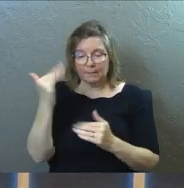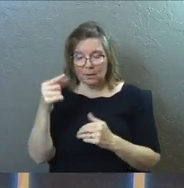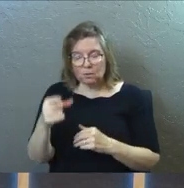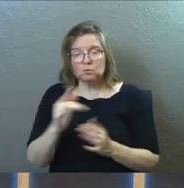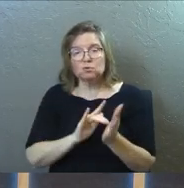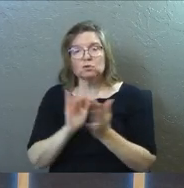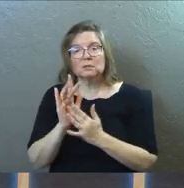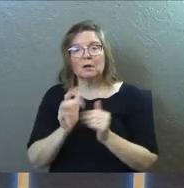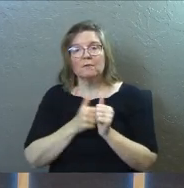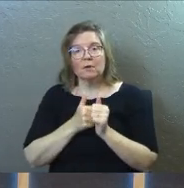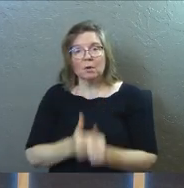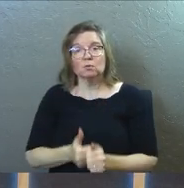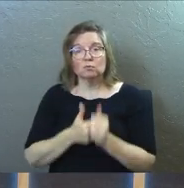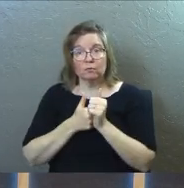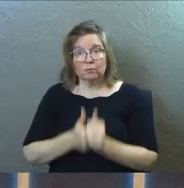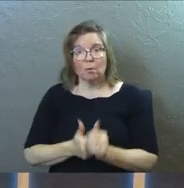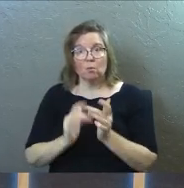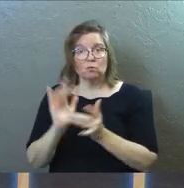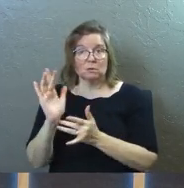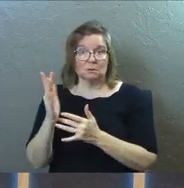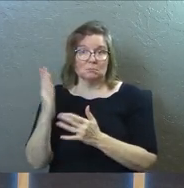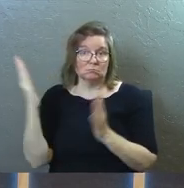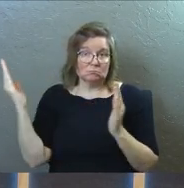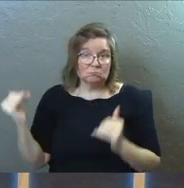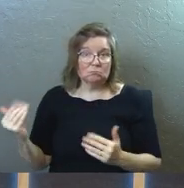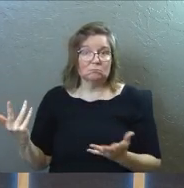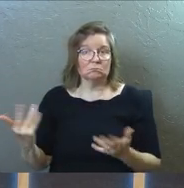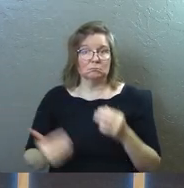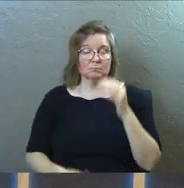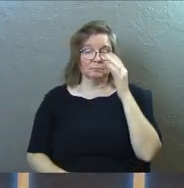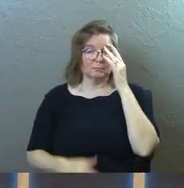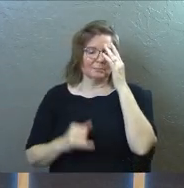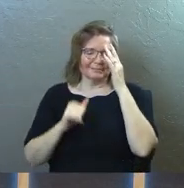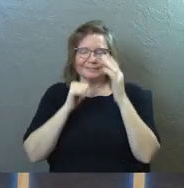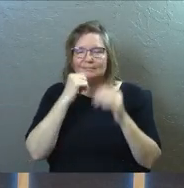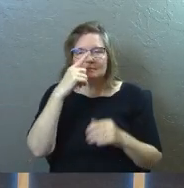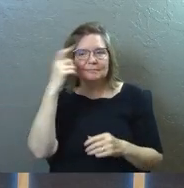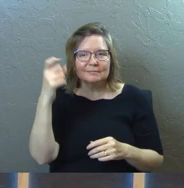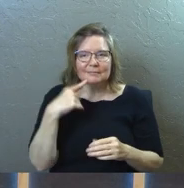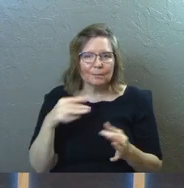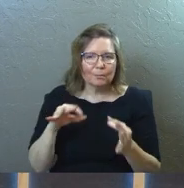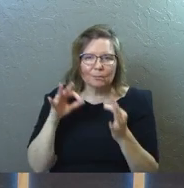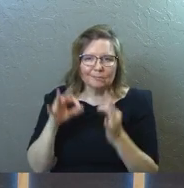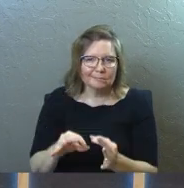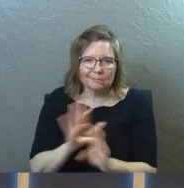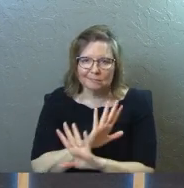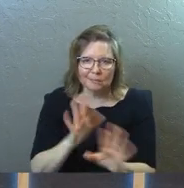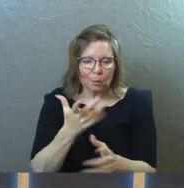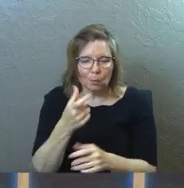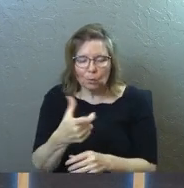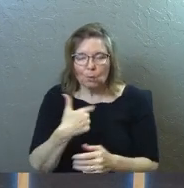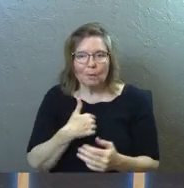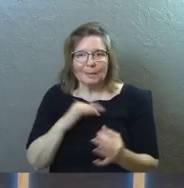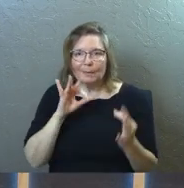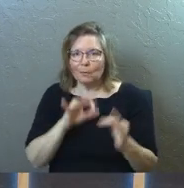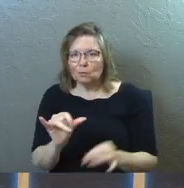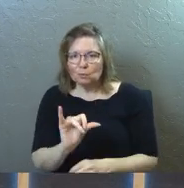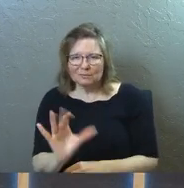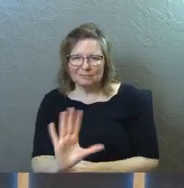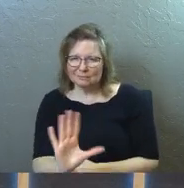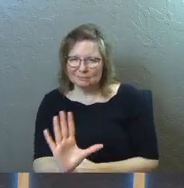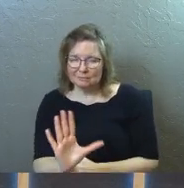God expects Jesus followers to follow Jesus. And it's not because he's a perfectionist and wants you to be